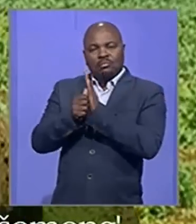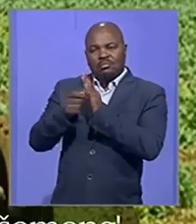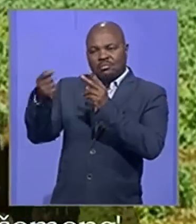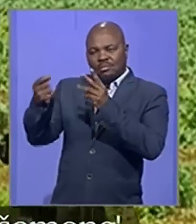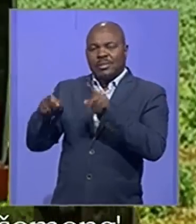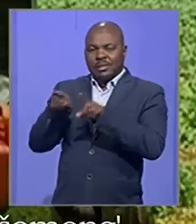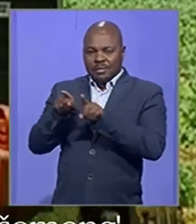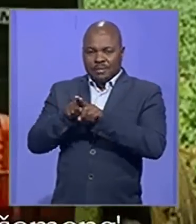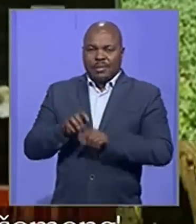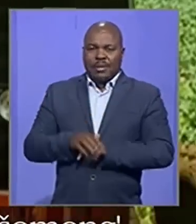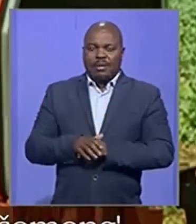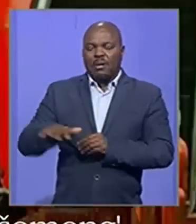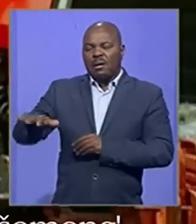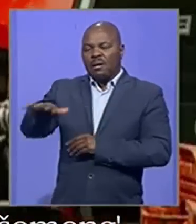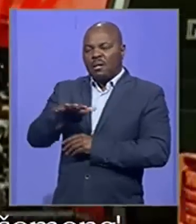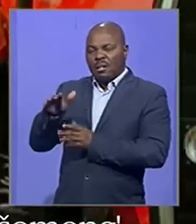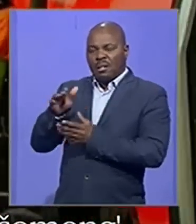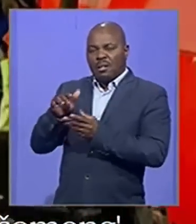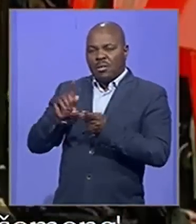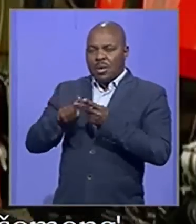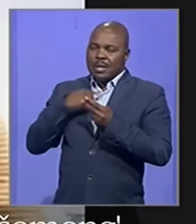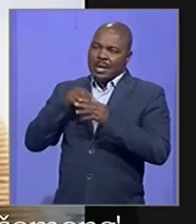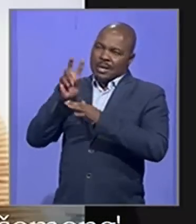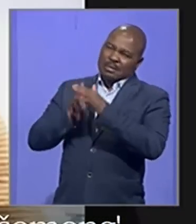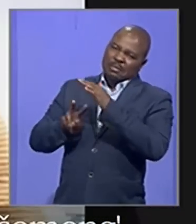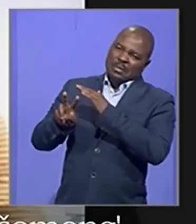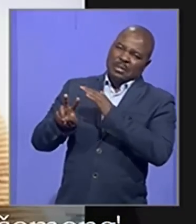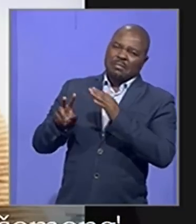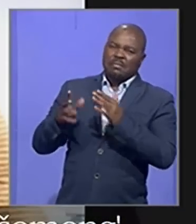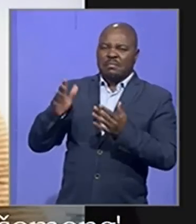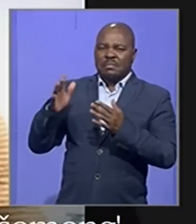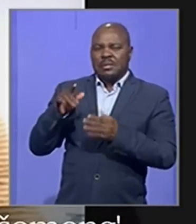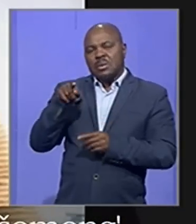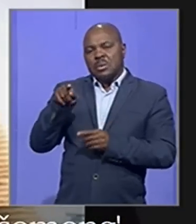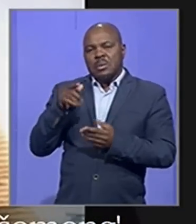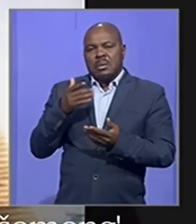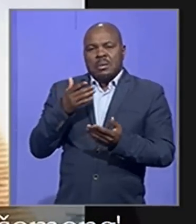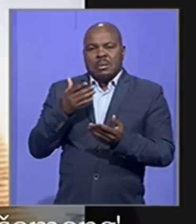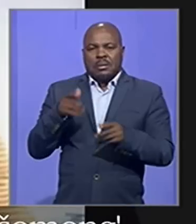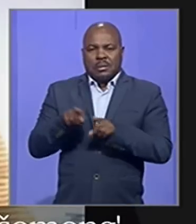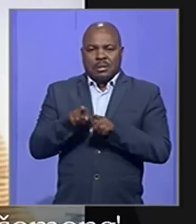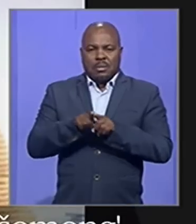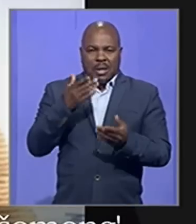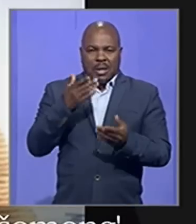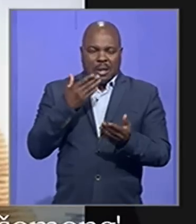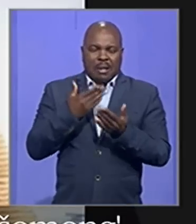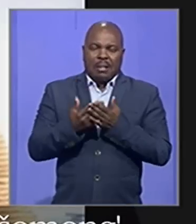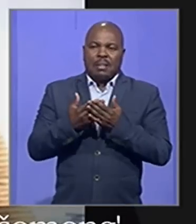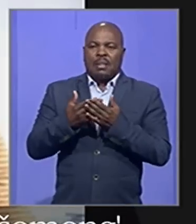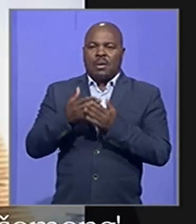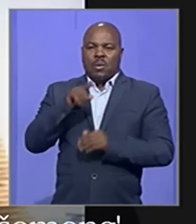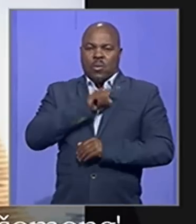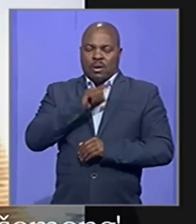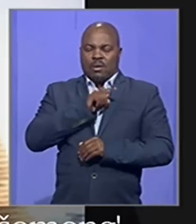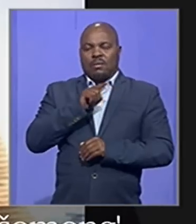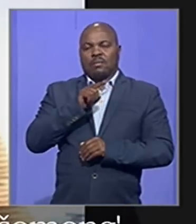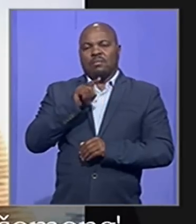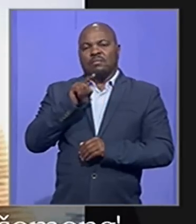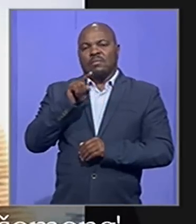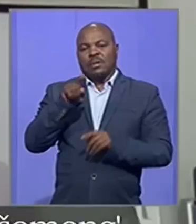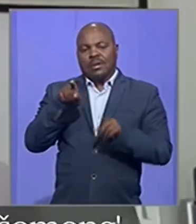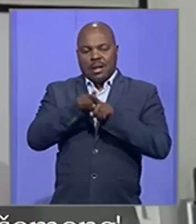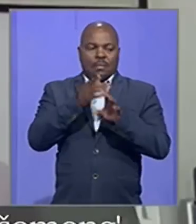oilseeds those are the sectors where we are anticipating a decline, mainly because of the drought that I was referring